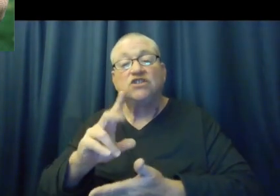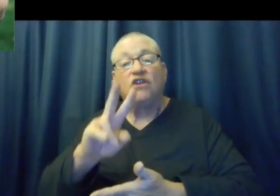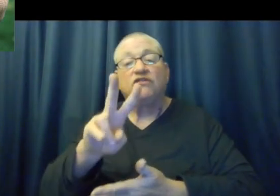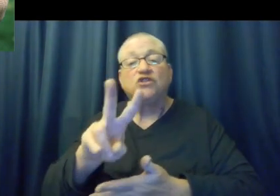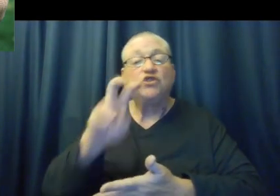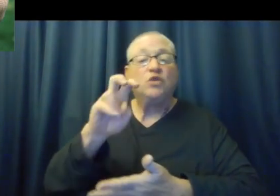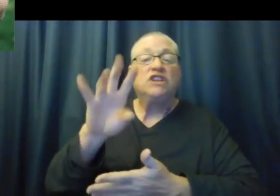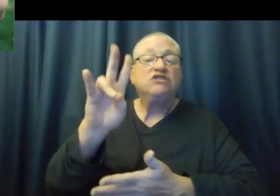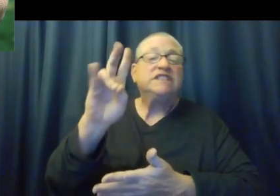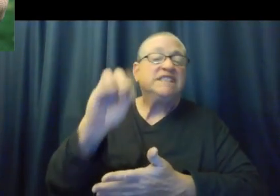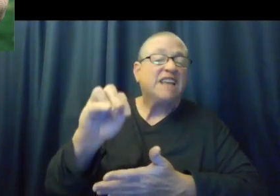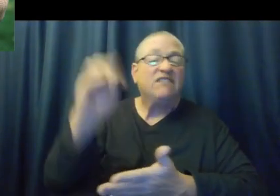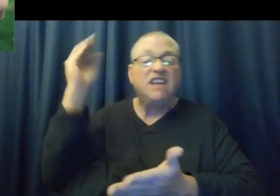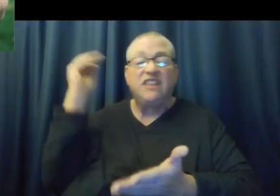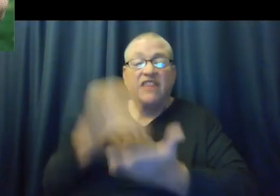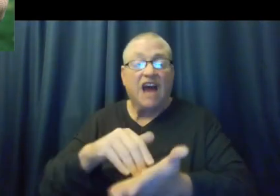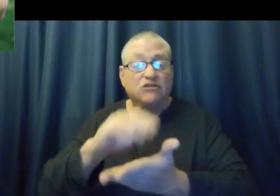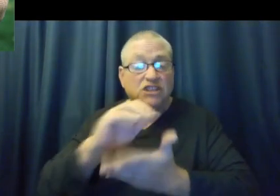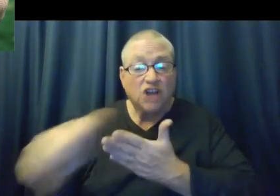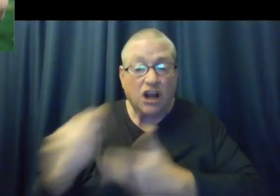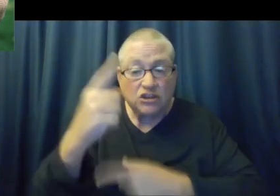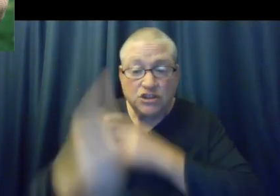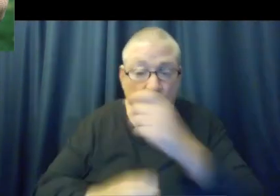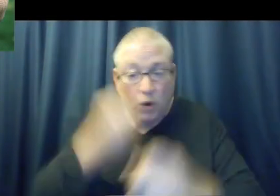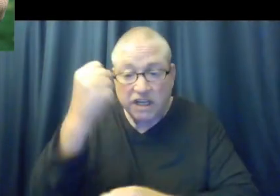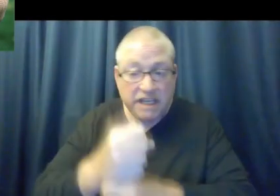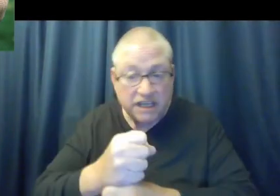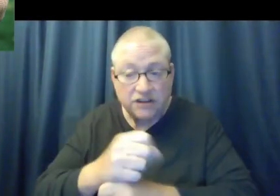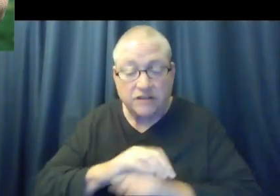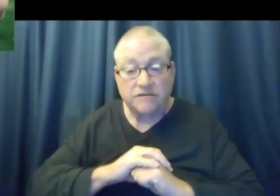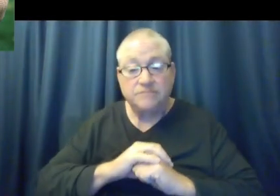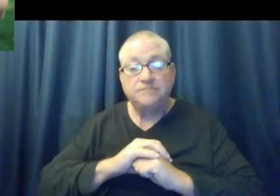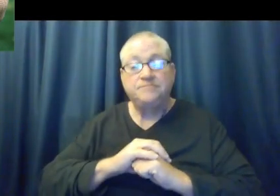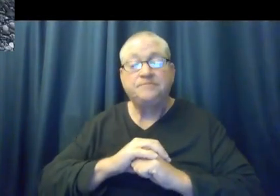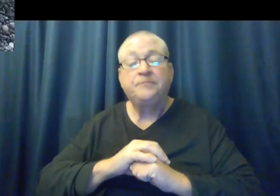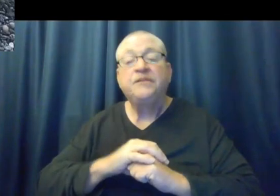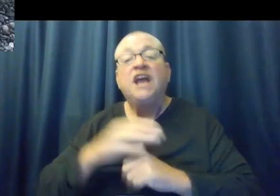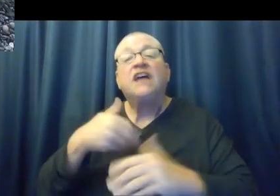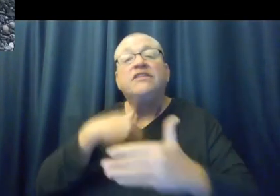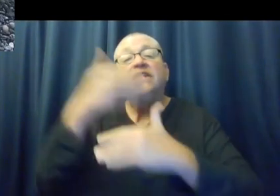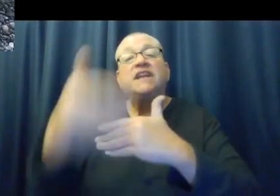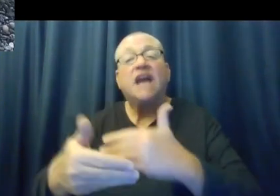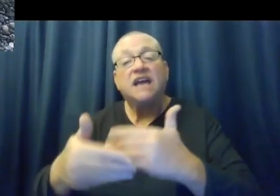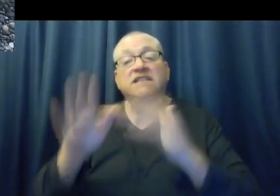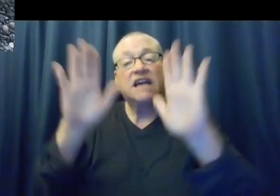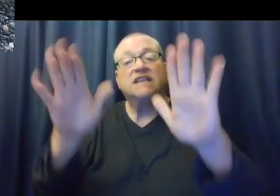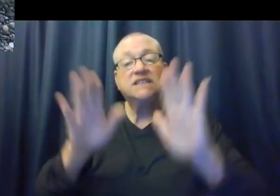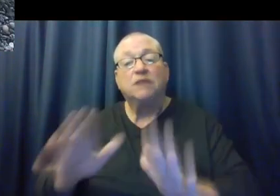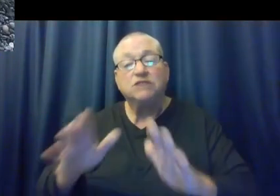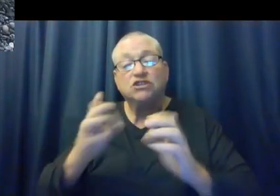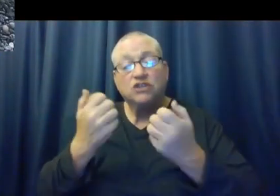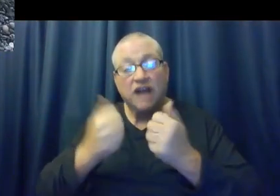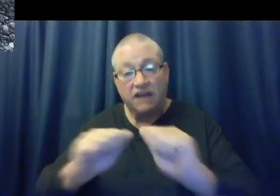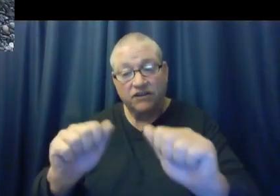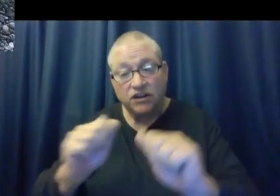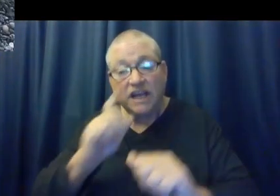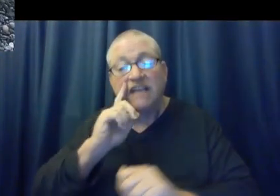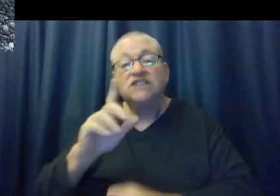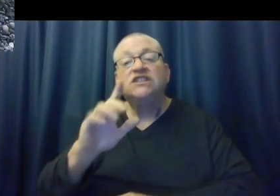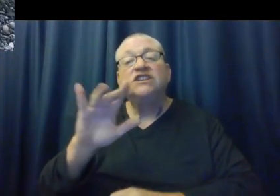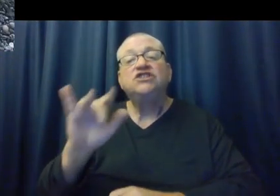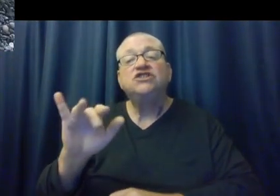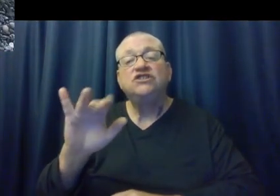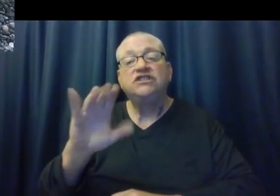in the first year alone. Thank you for your exceptional innovation, Justina. The next Exceptional Effort Award goes to